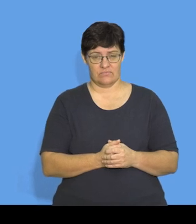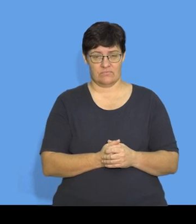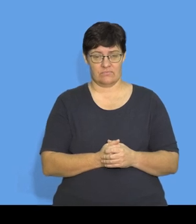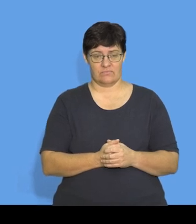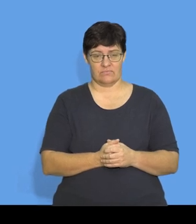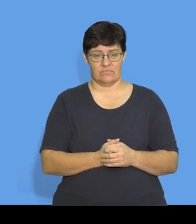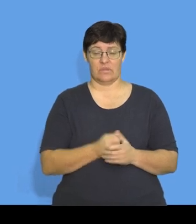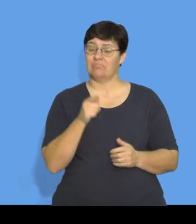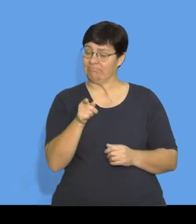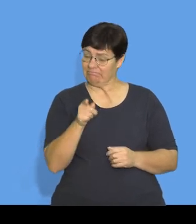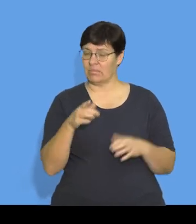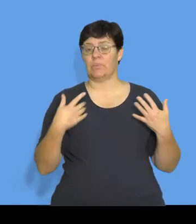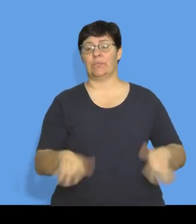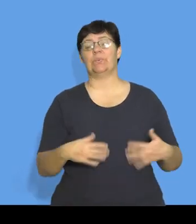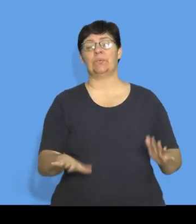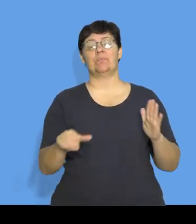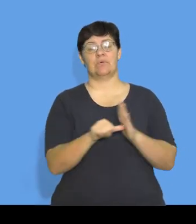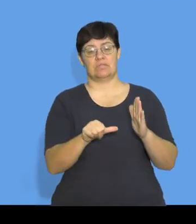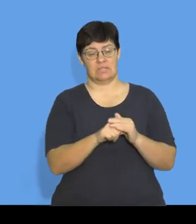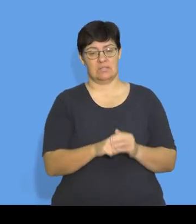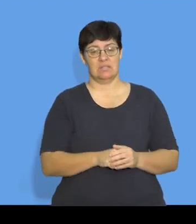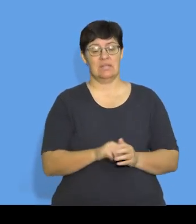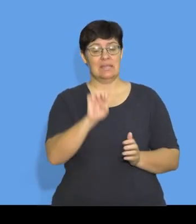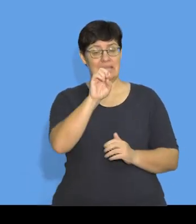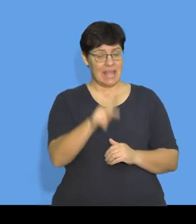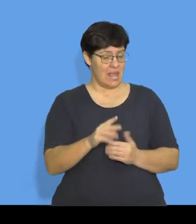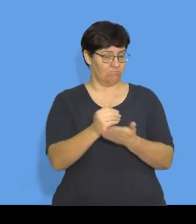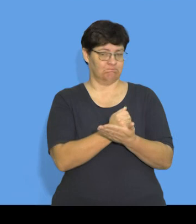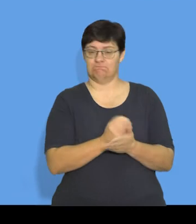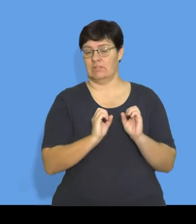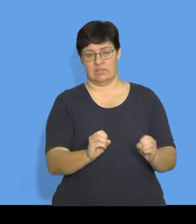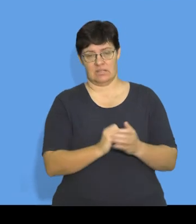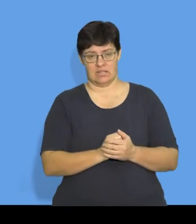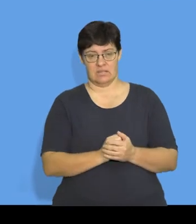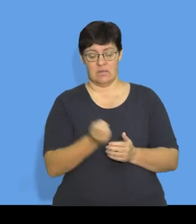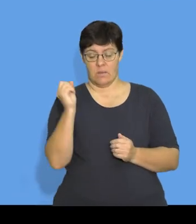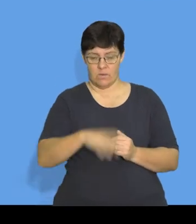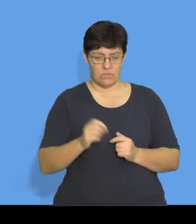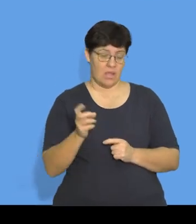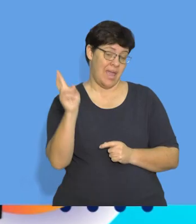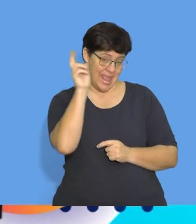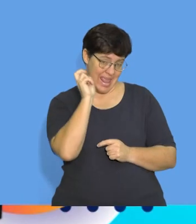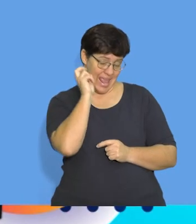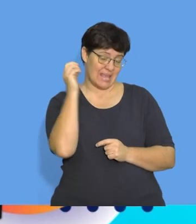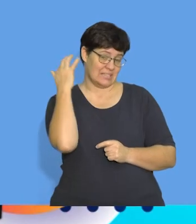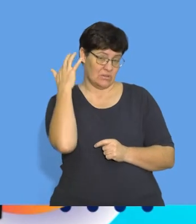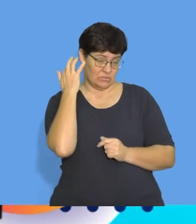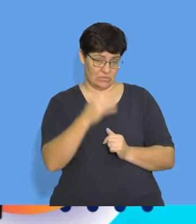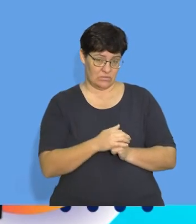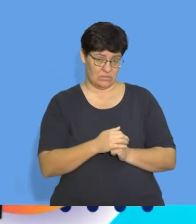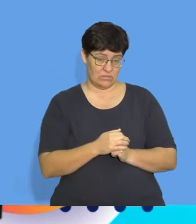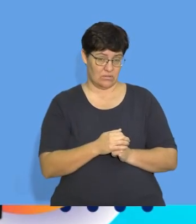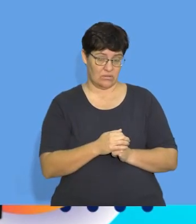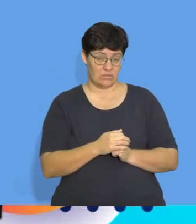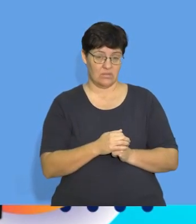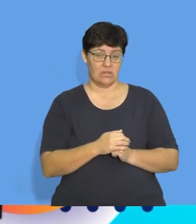Very, very important. Kinetic energy isn't conserved. When you bounce a ball, you hear a sound. Kinetic energy